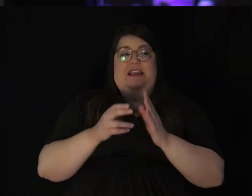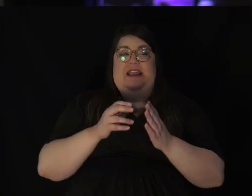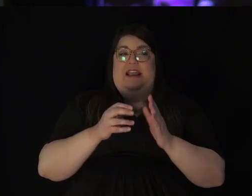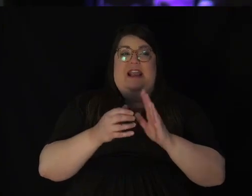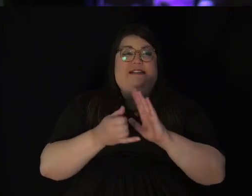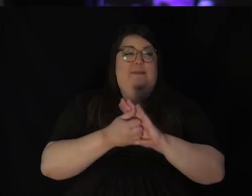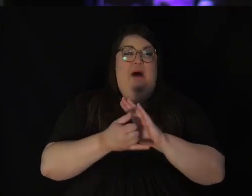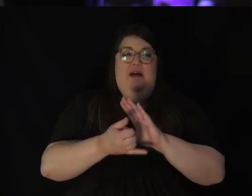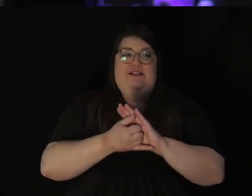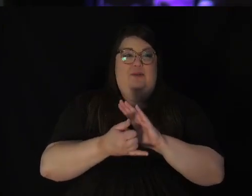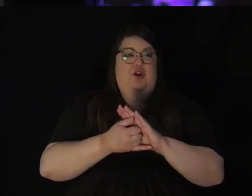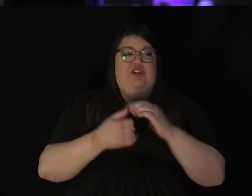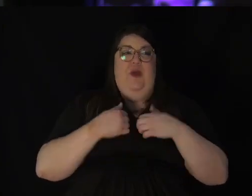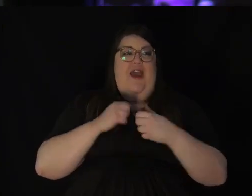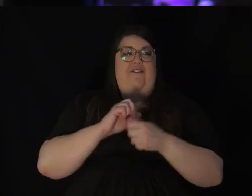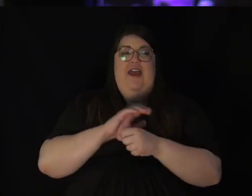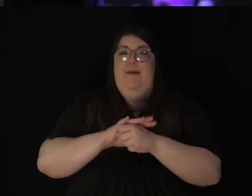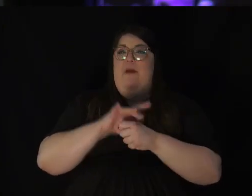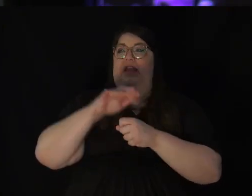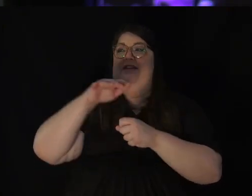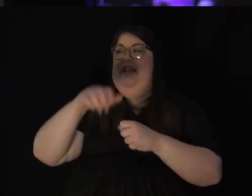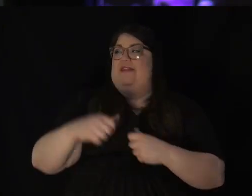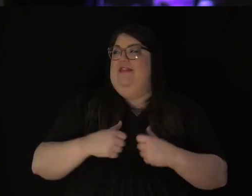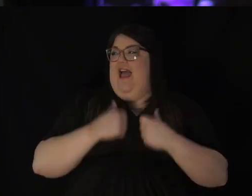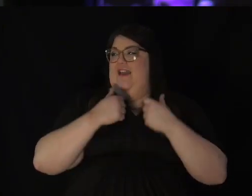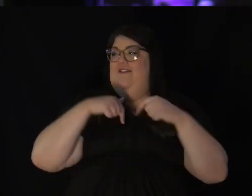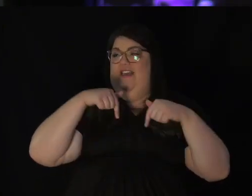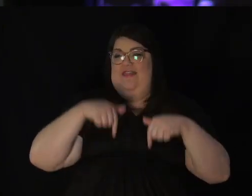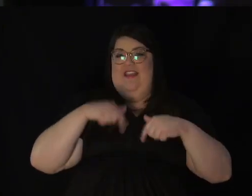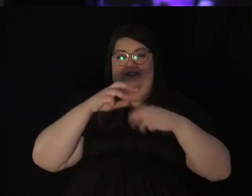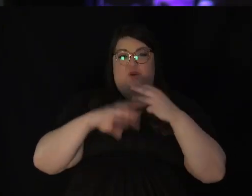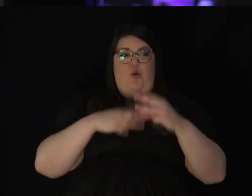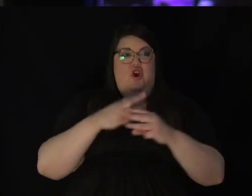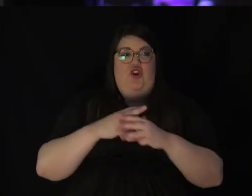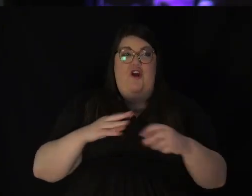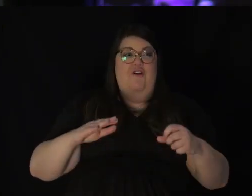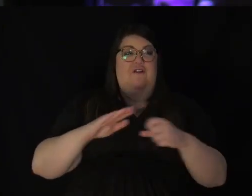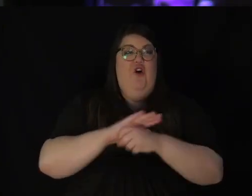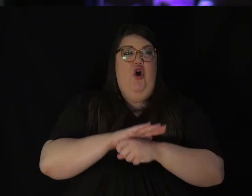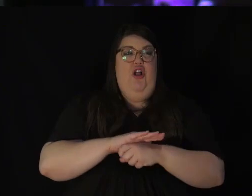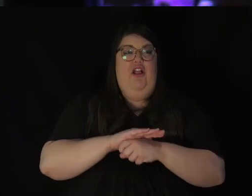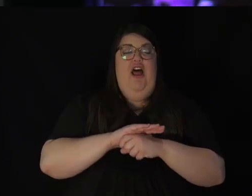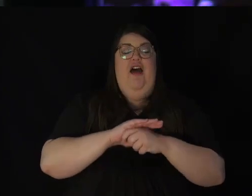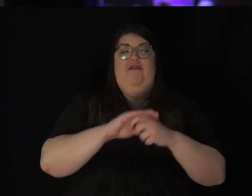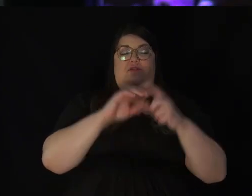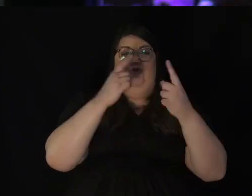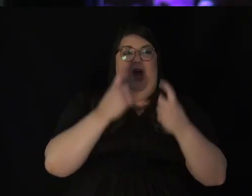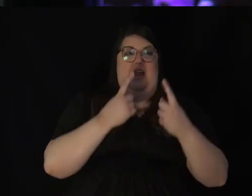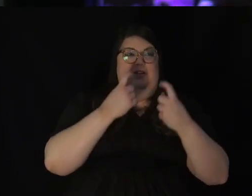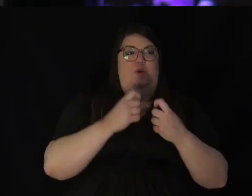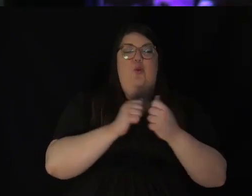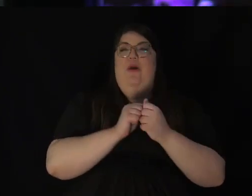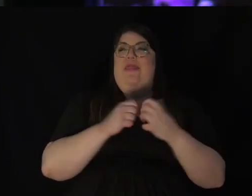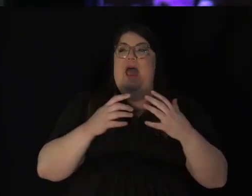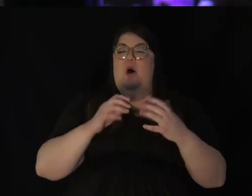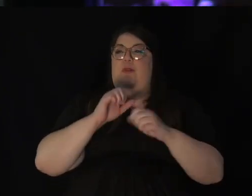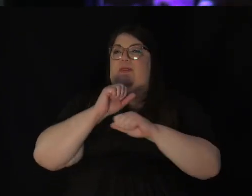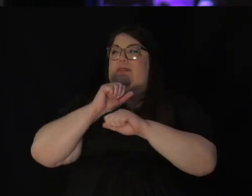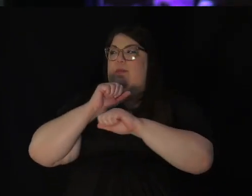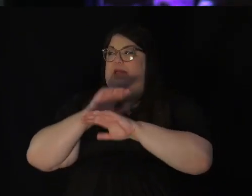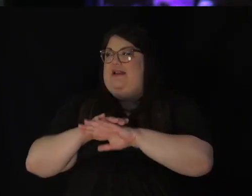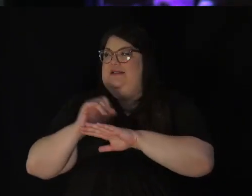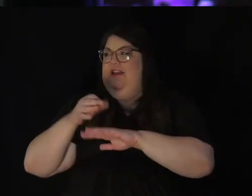impossible to have an abundant life in this world full of tribulations without the blessing of